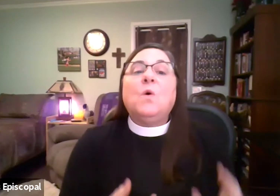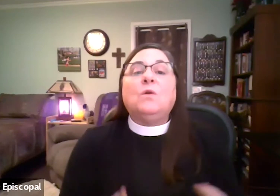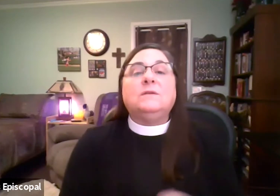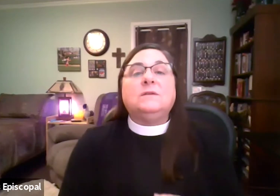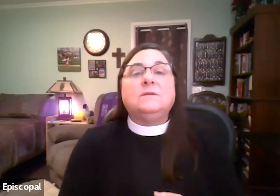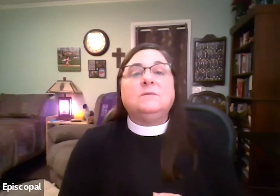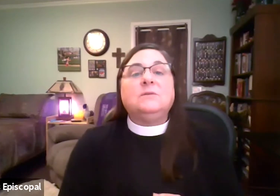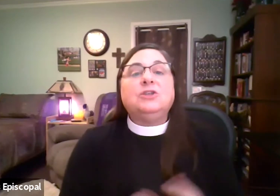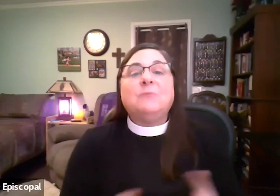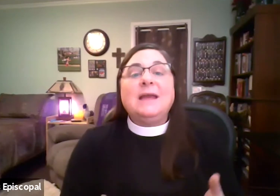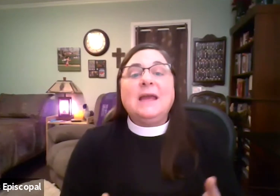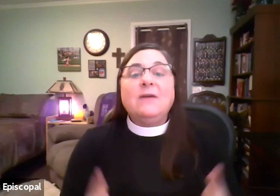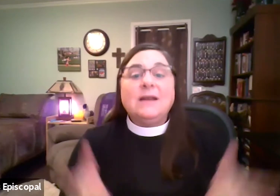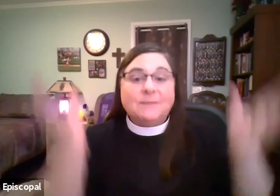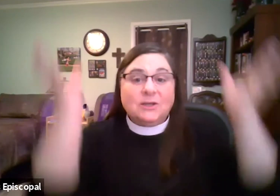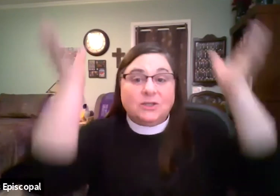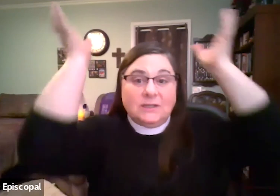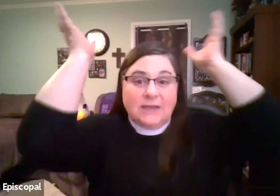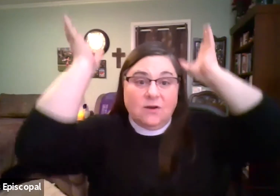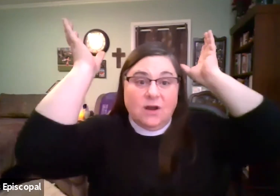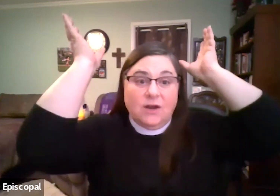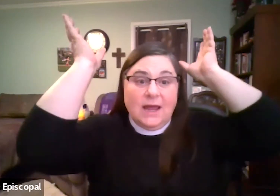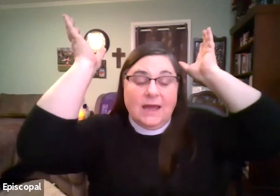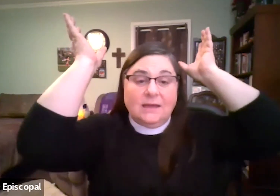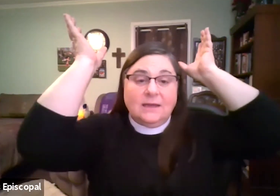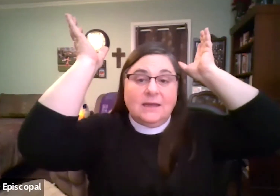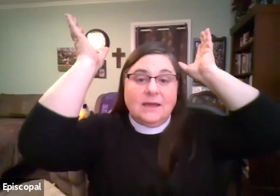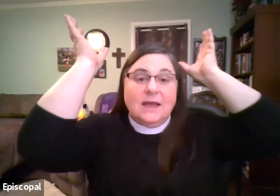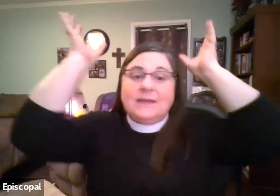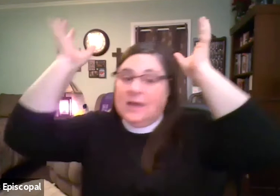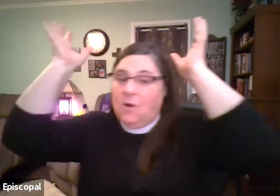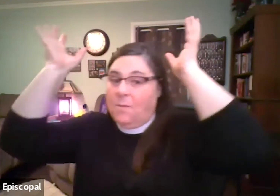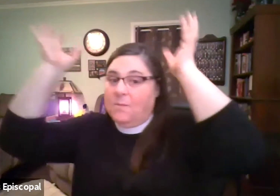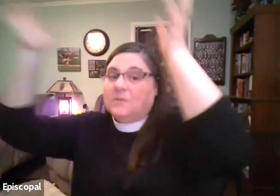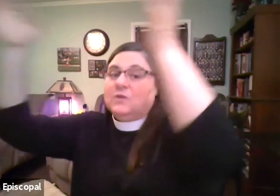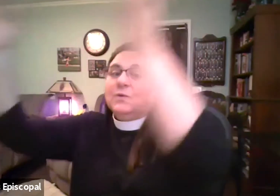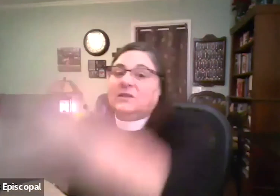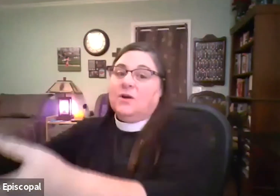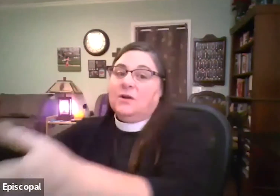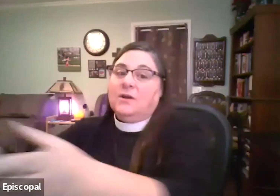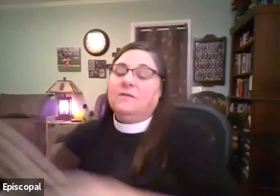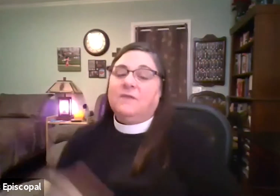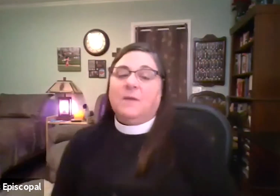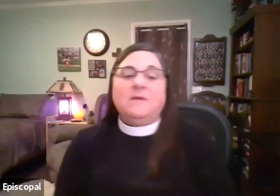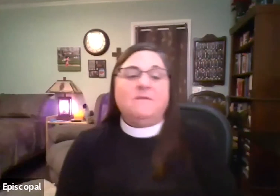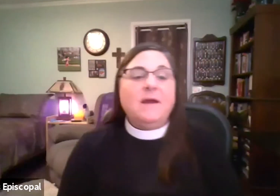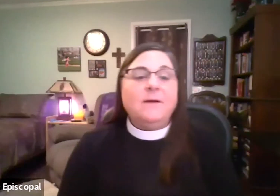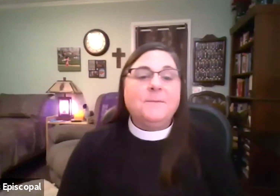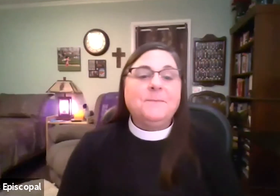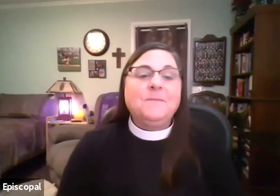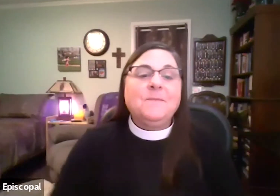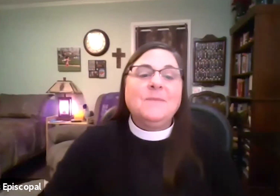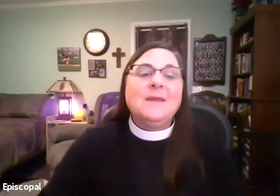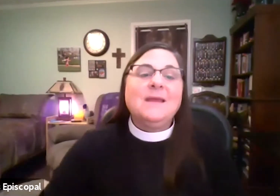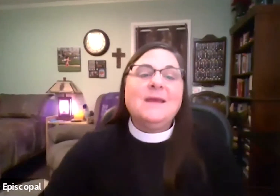burning coals that you might carry in a special container on your head and take it home to restart your family